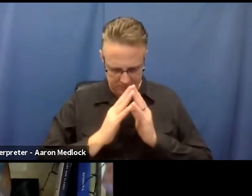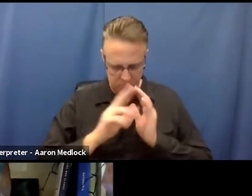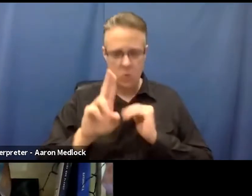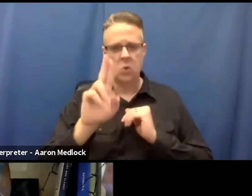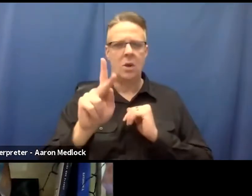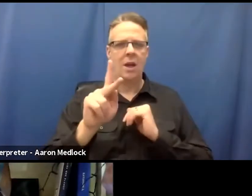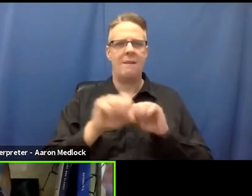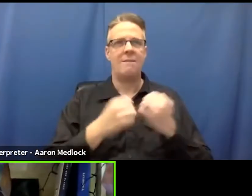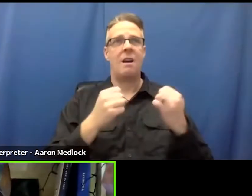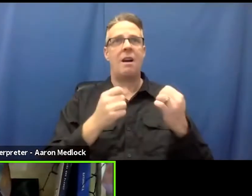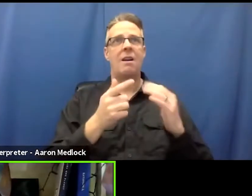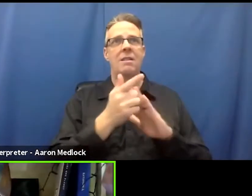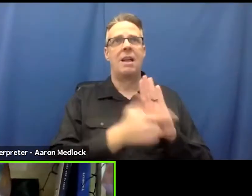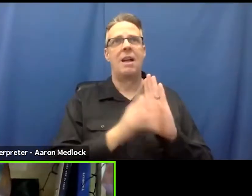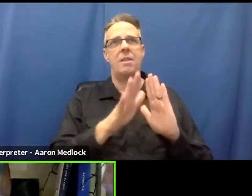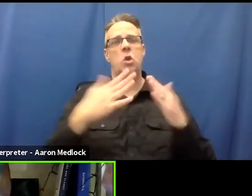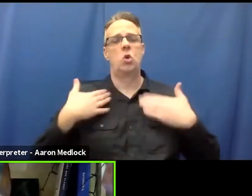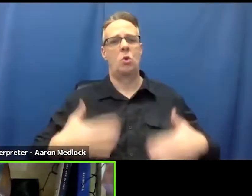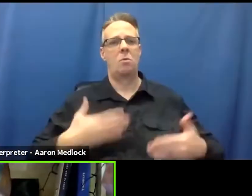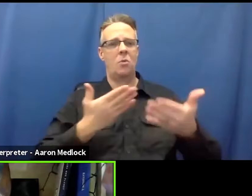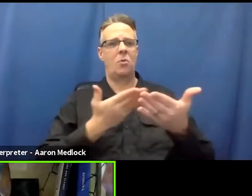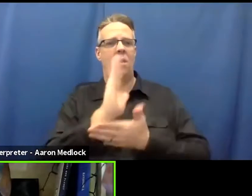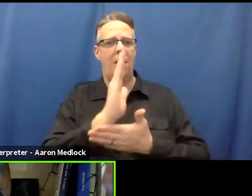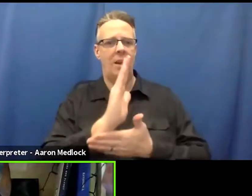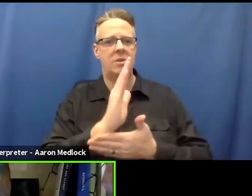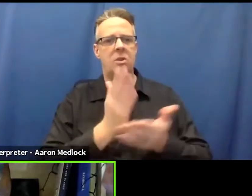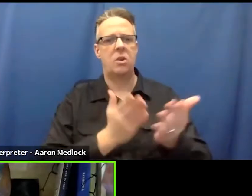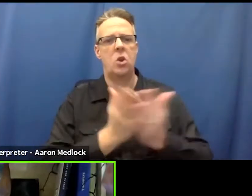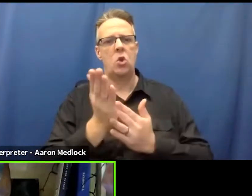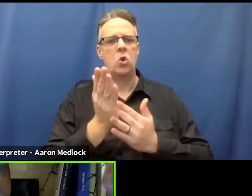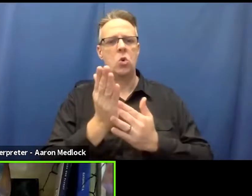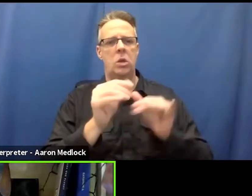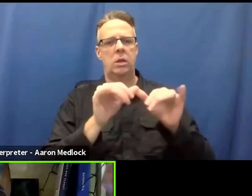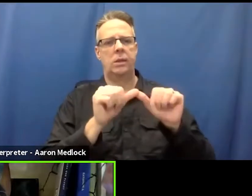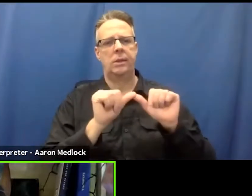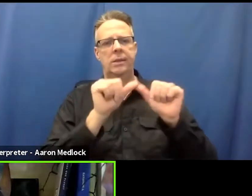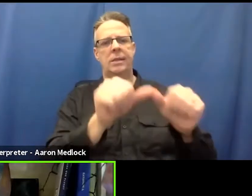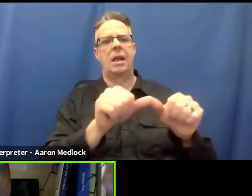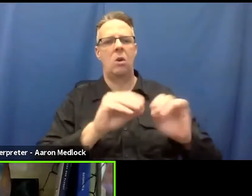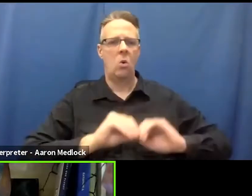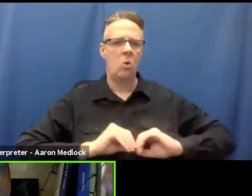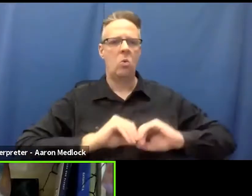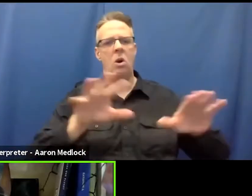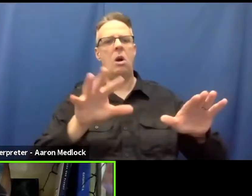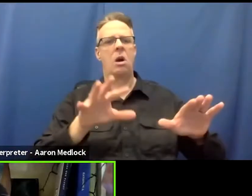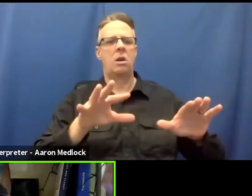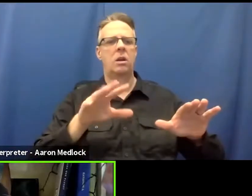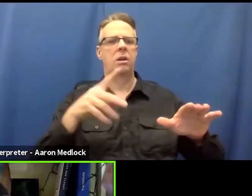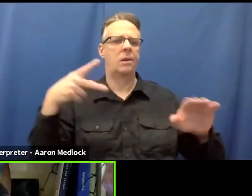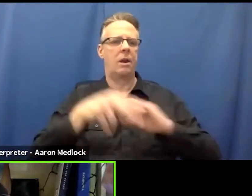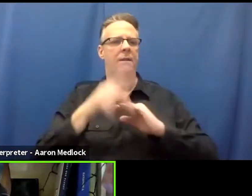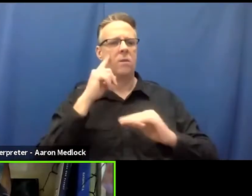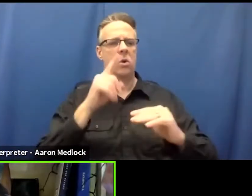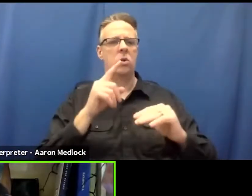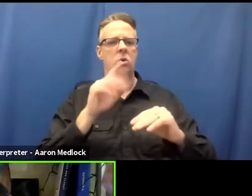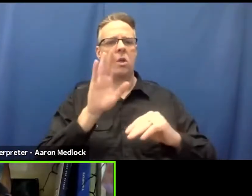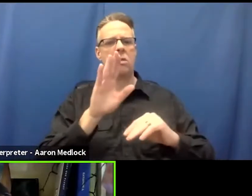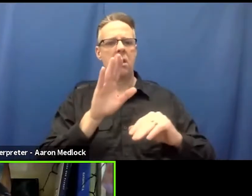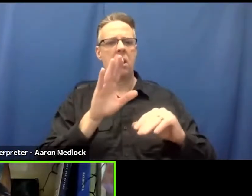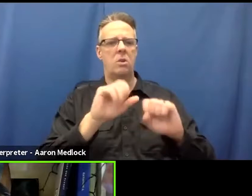has violated its human rights obligations through sustained and widespread cuts to social support.